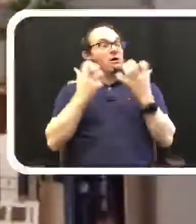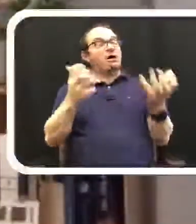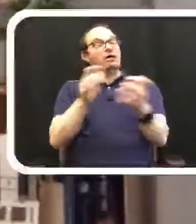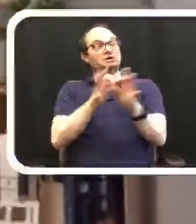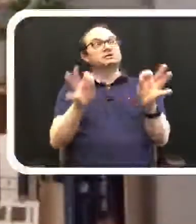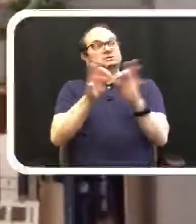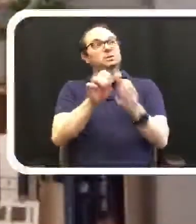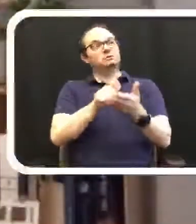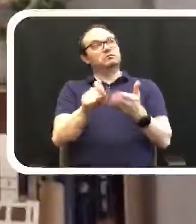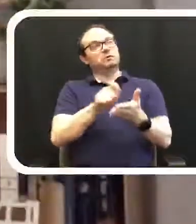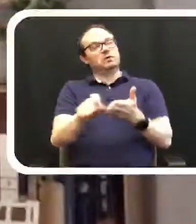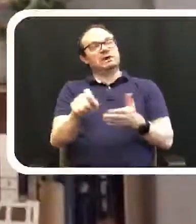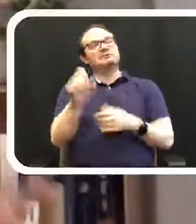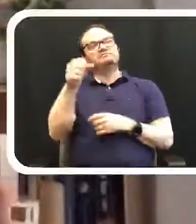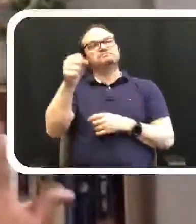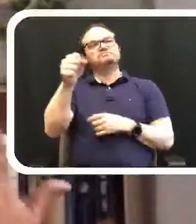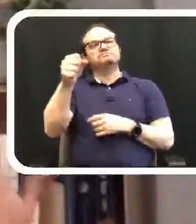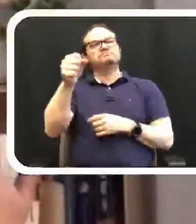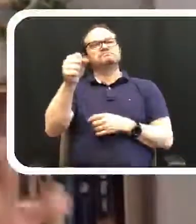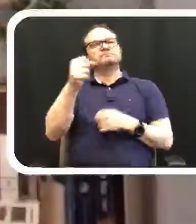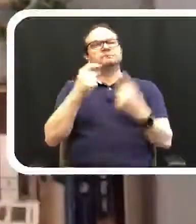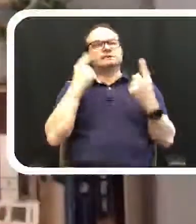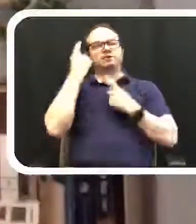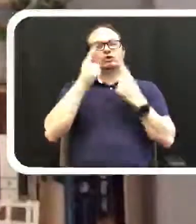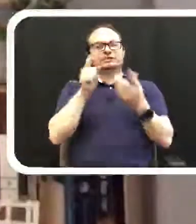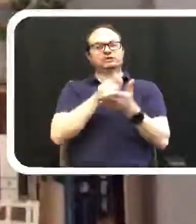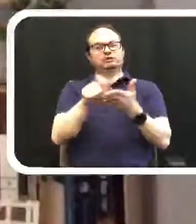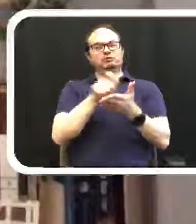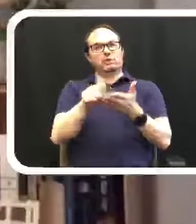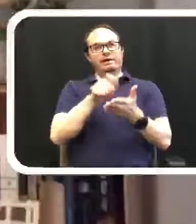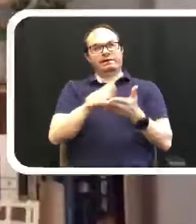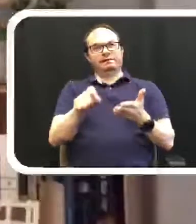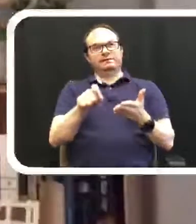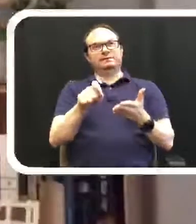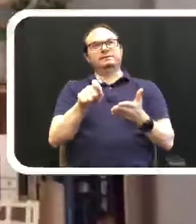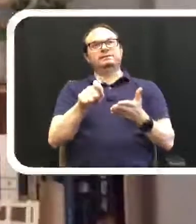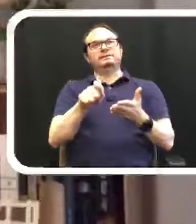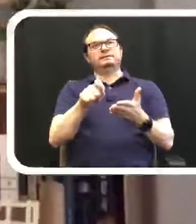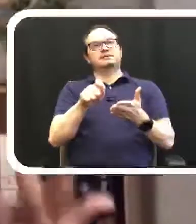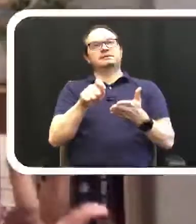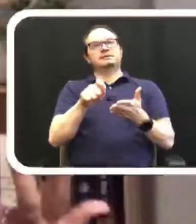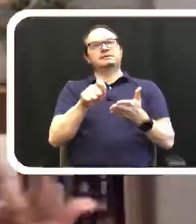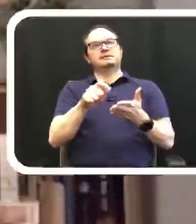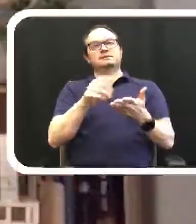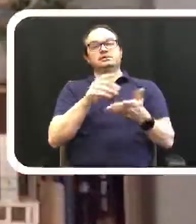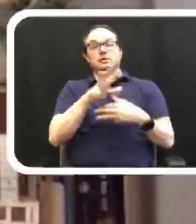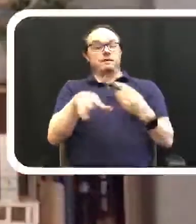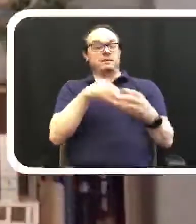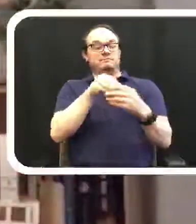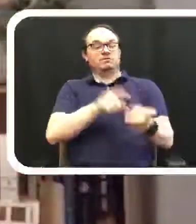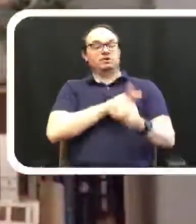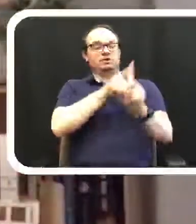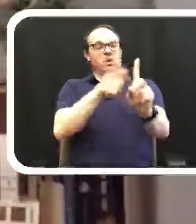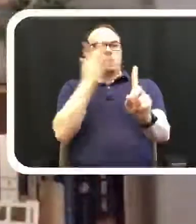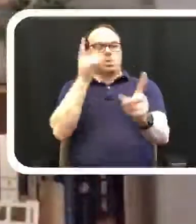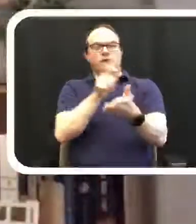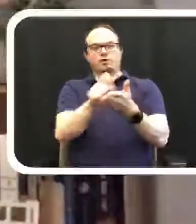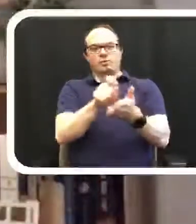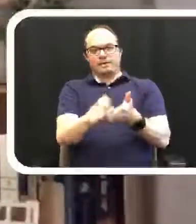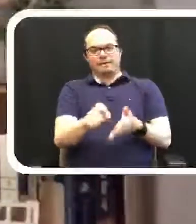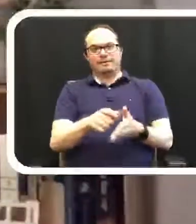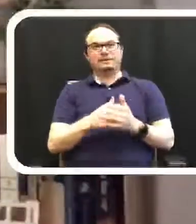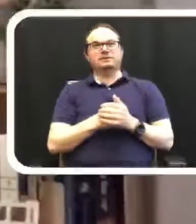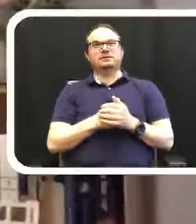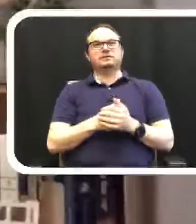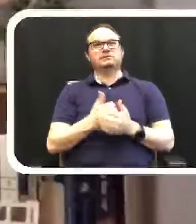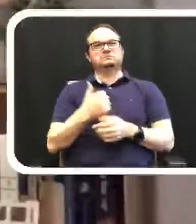important when you're Yeah. when you're considering your writing. Just like you should know what your goal is. Why are you writing? So I